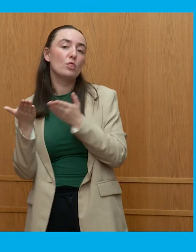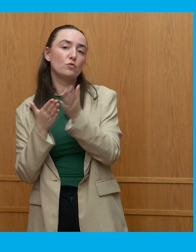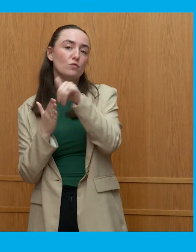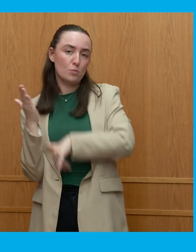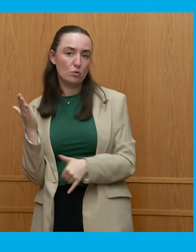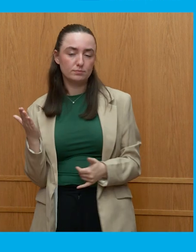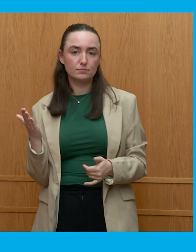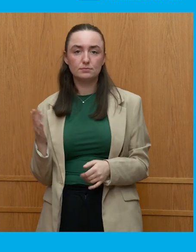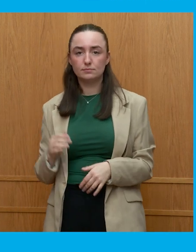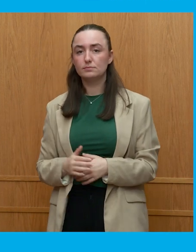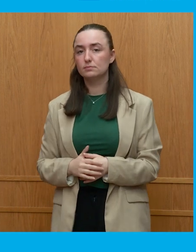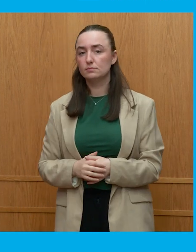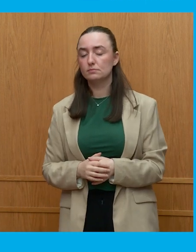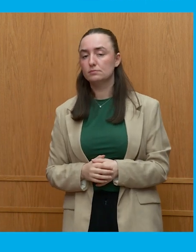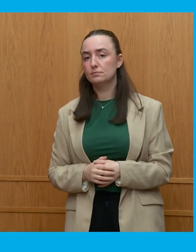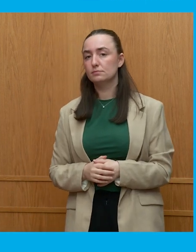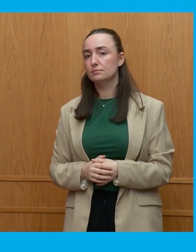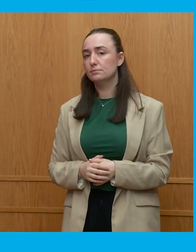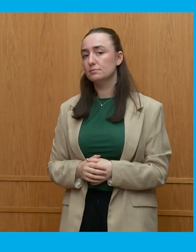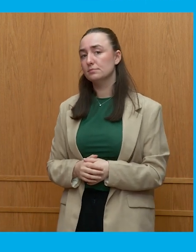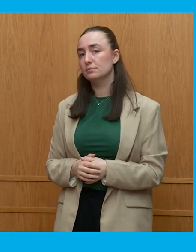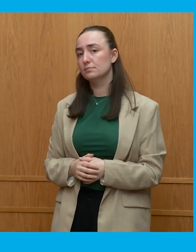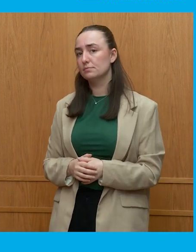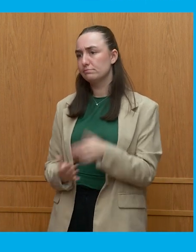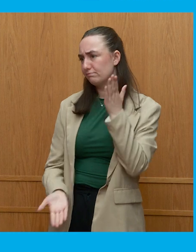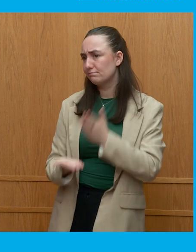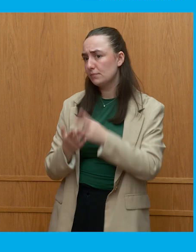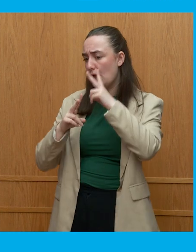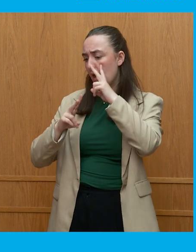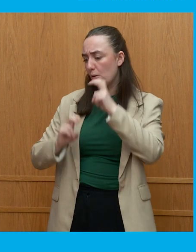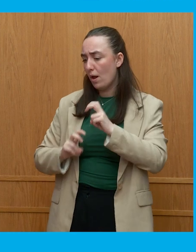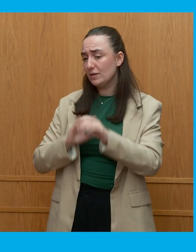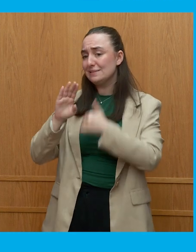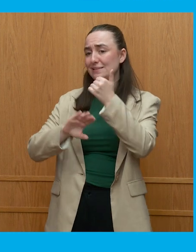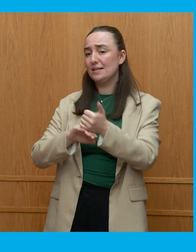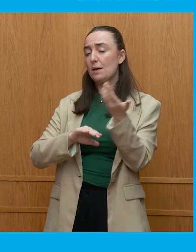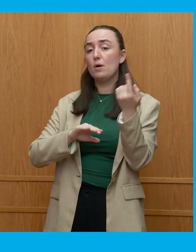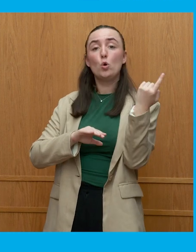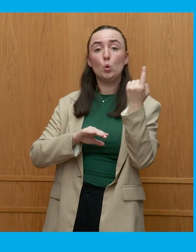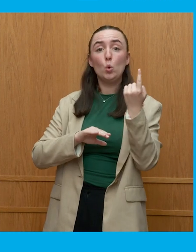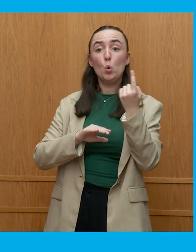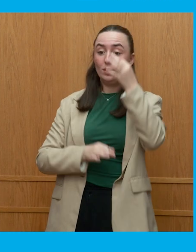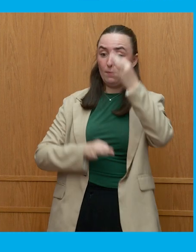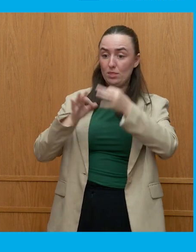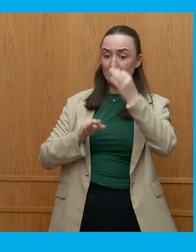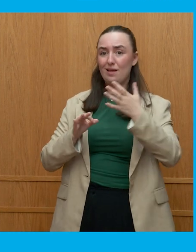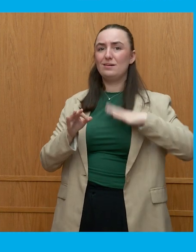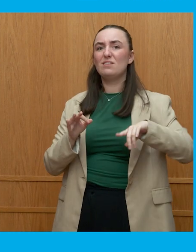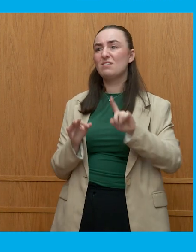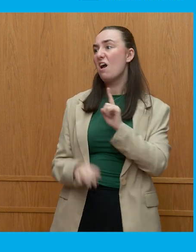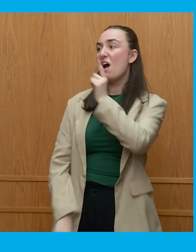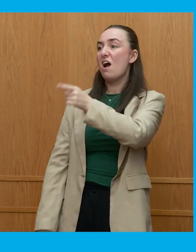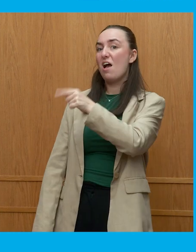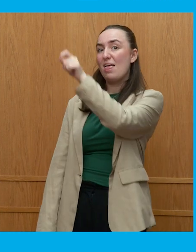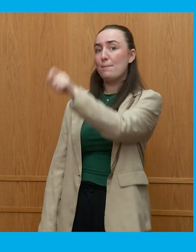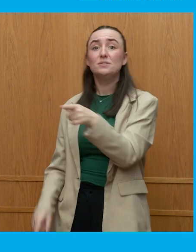recommendations? I don't know. It did. Yeah, I mean, inquiries are set up by politicians needing to scapegoat someone for a particular thing. I mean, look at what's happening with COVID